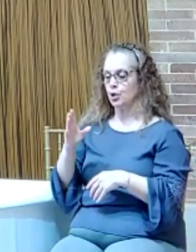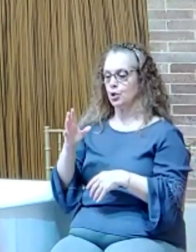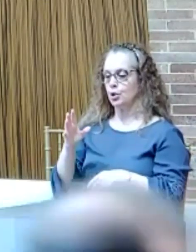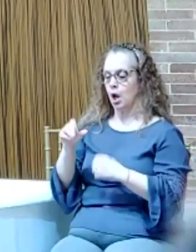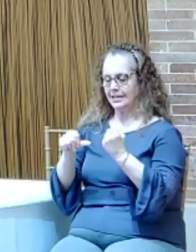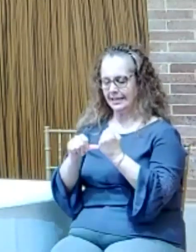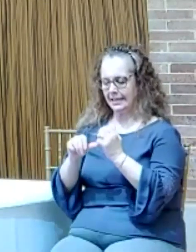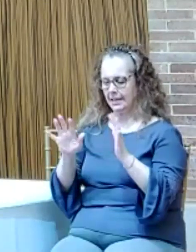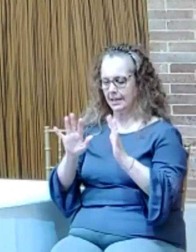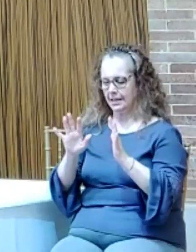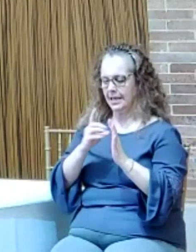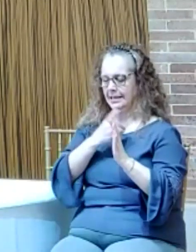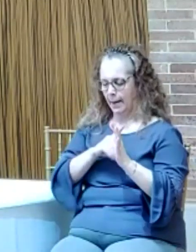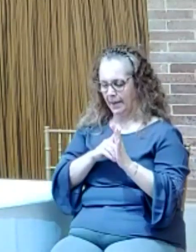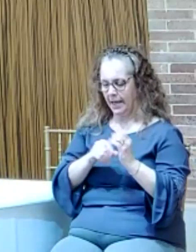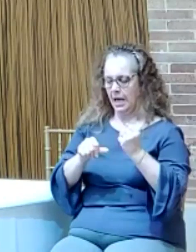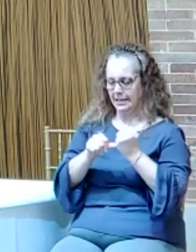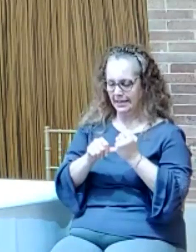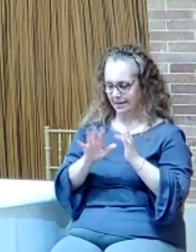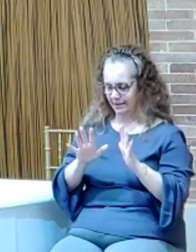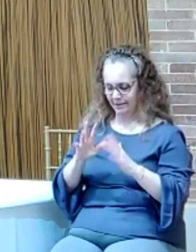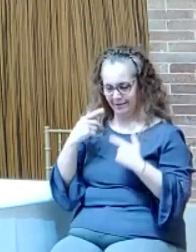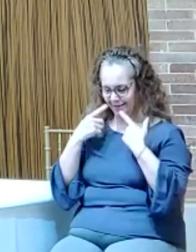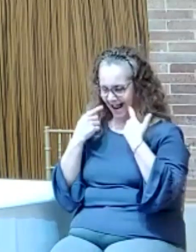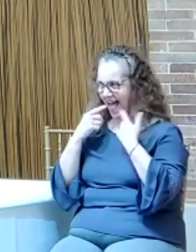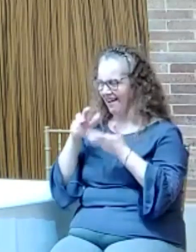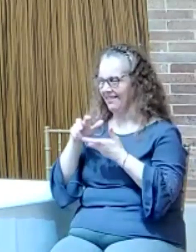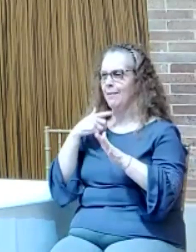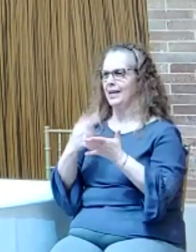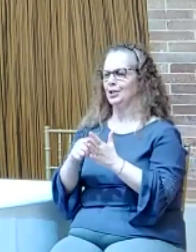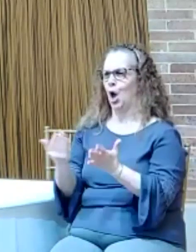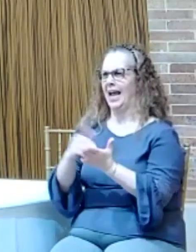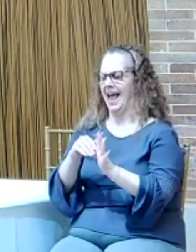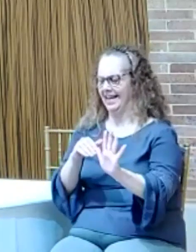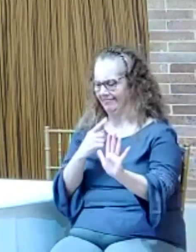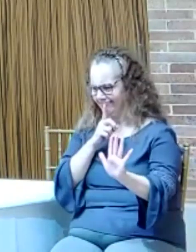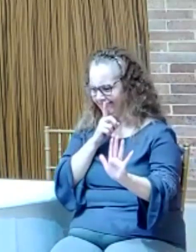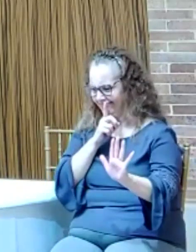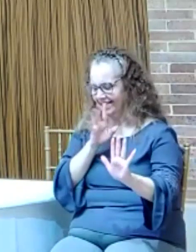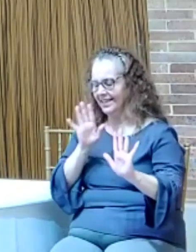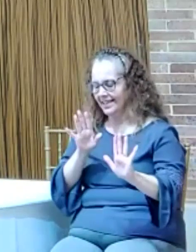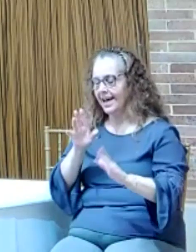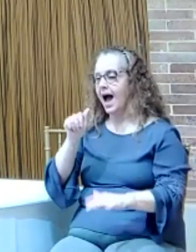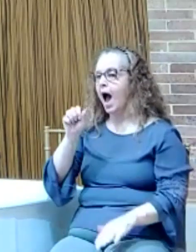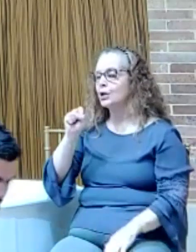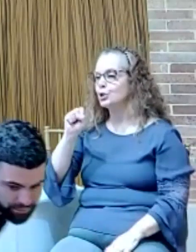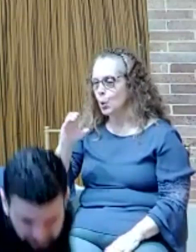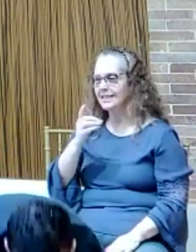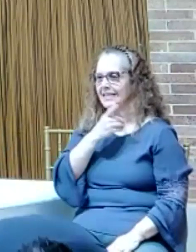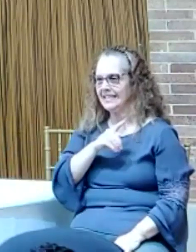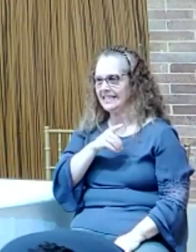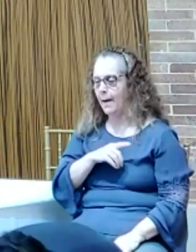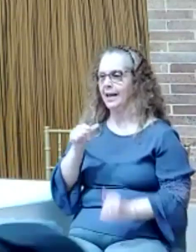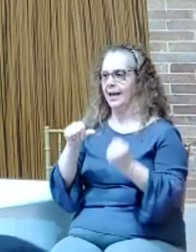assistant Deputy assistant let me start that again the associate Deputy assistant